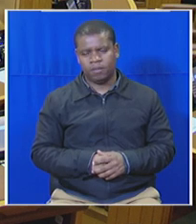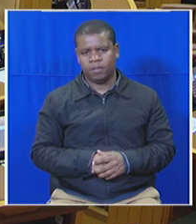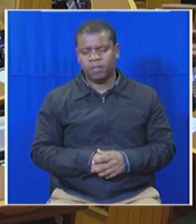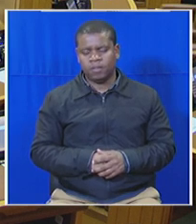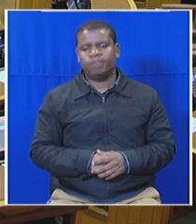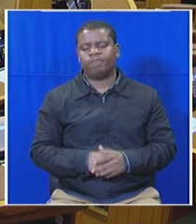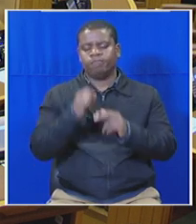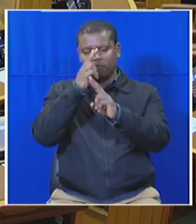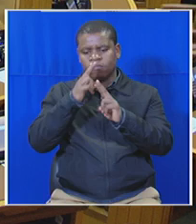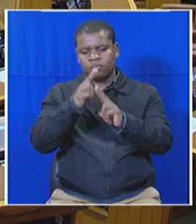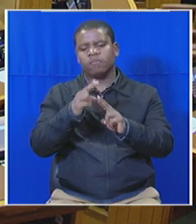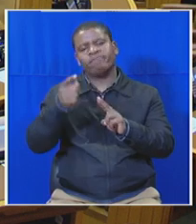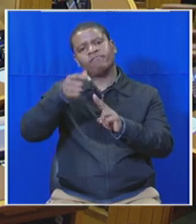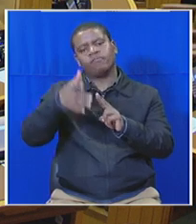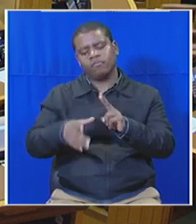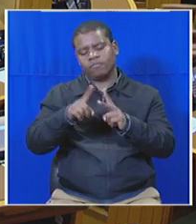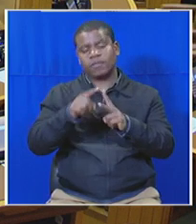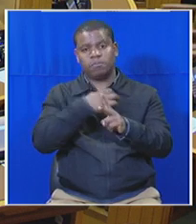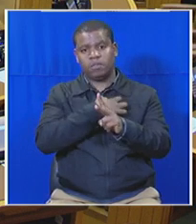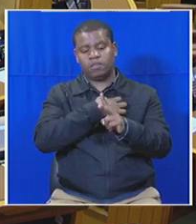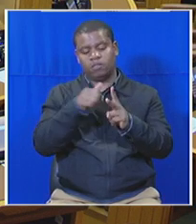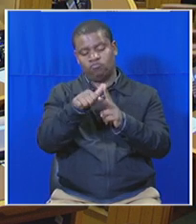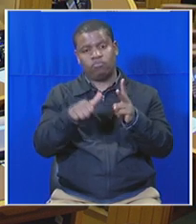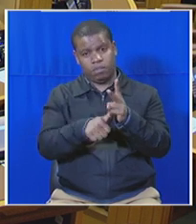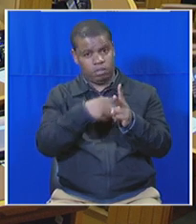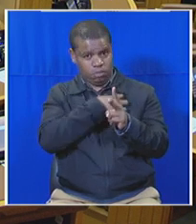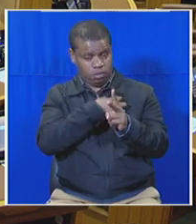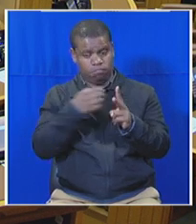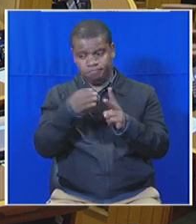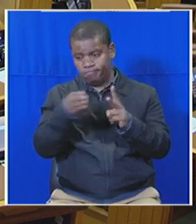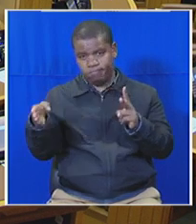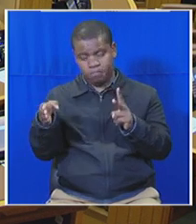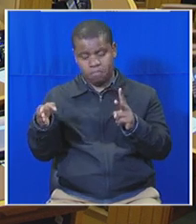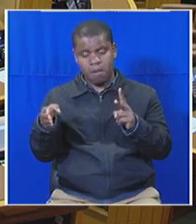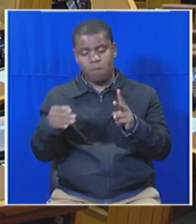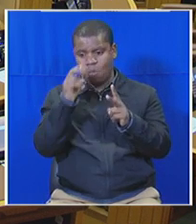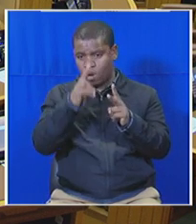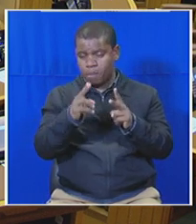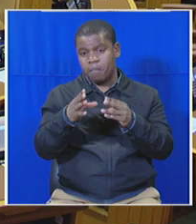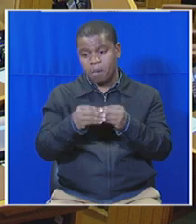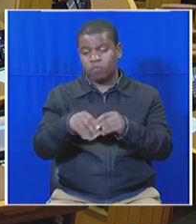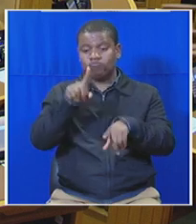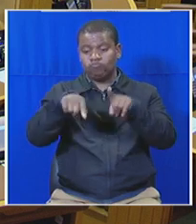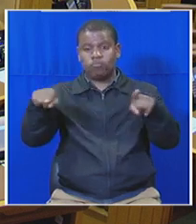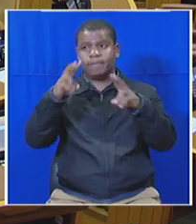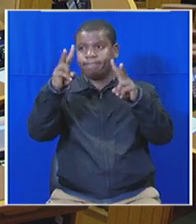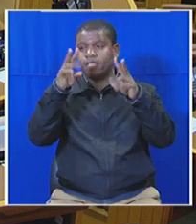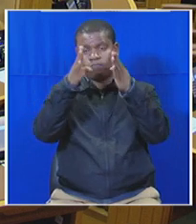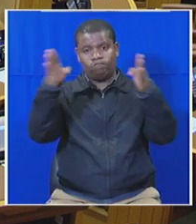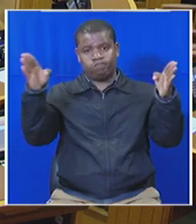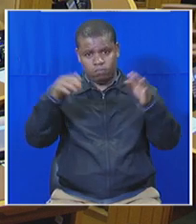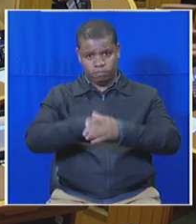Honorable Speaker, Ministers and Deputy Ministers present, honorable members, distinguished guests in the